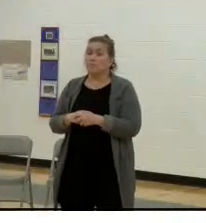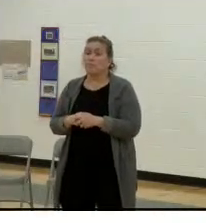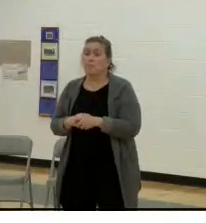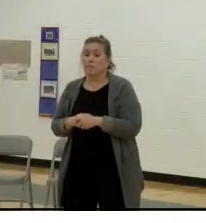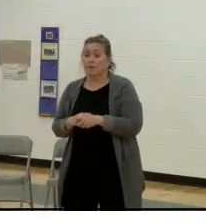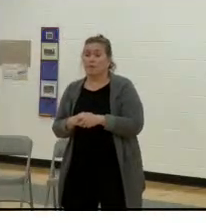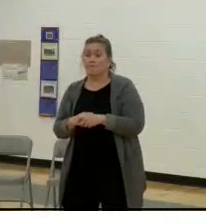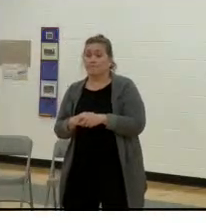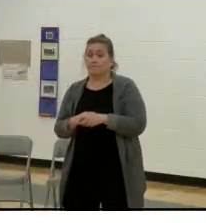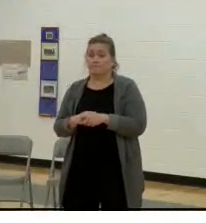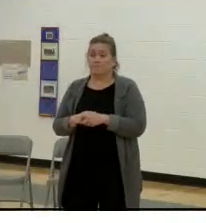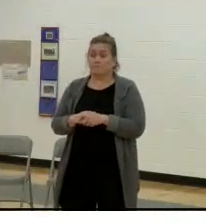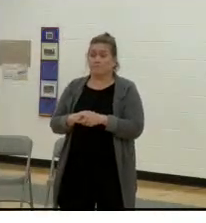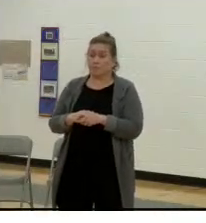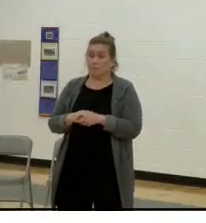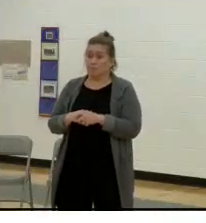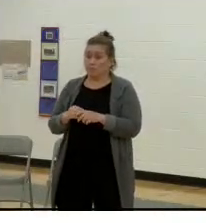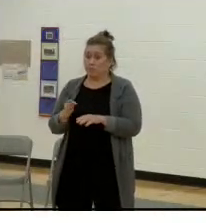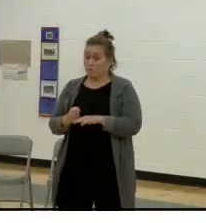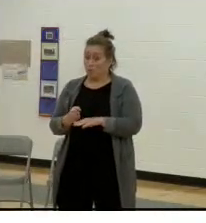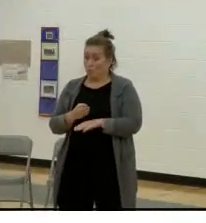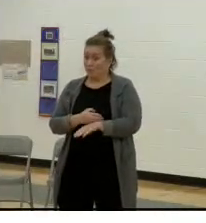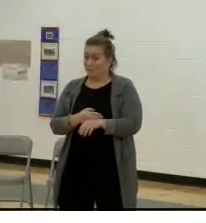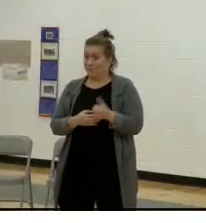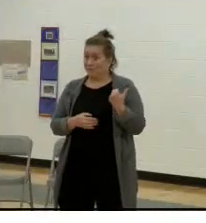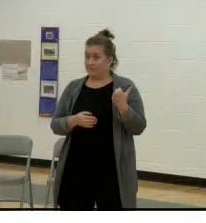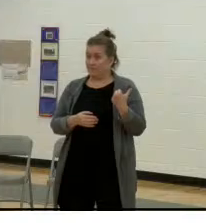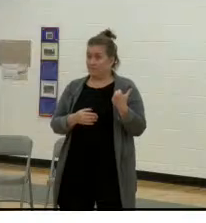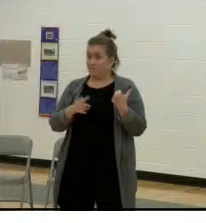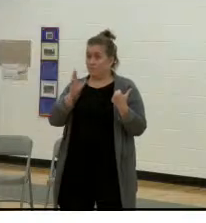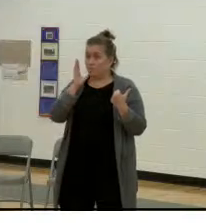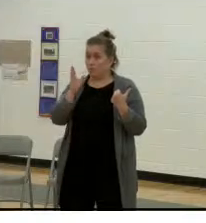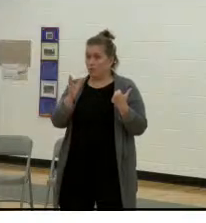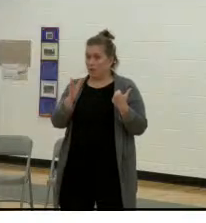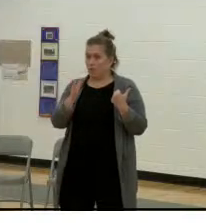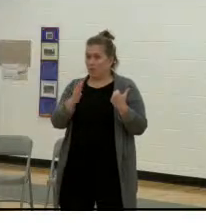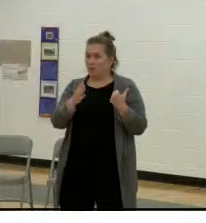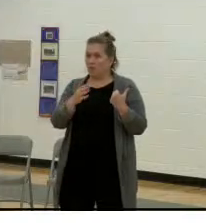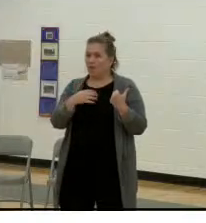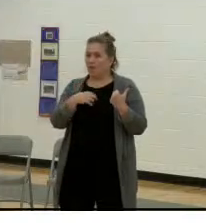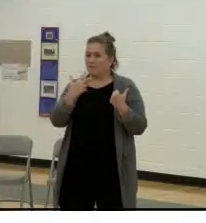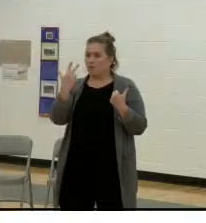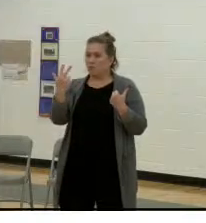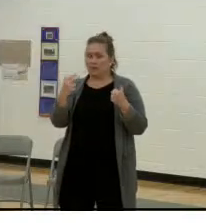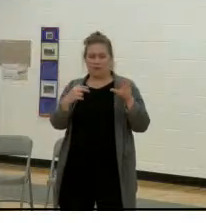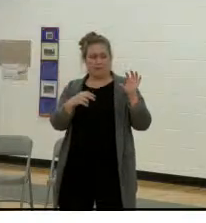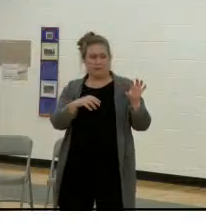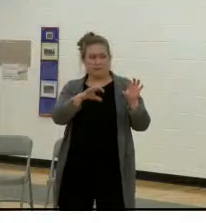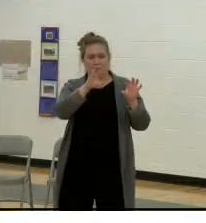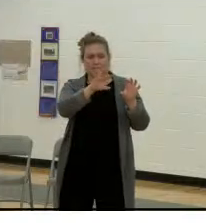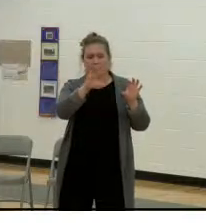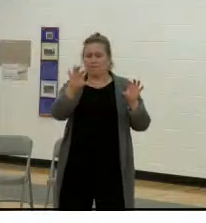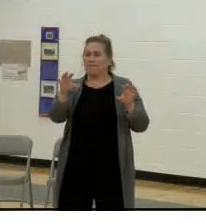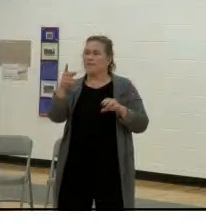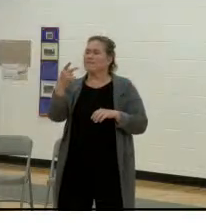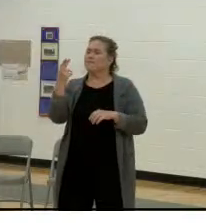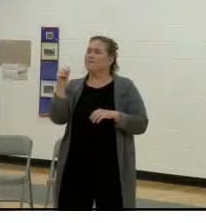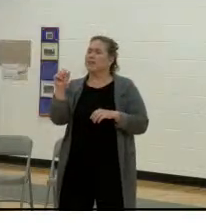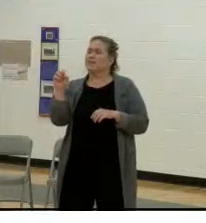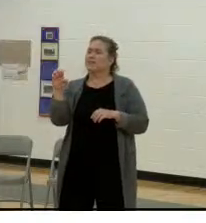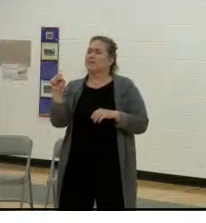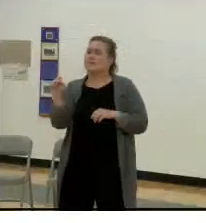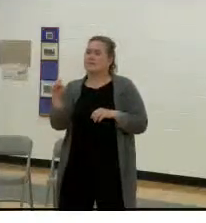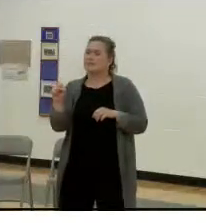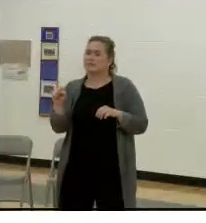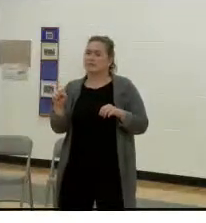the improvements of the park are going to be divided into, I guess you could say, 3 phases. The first phase is the majority